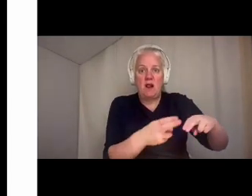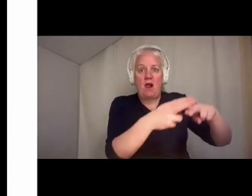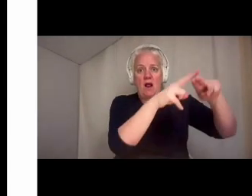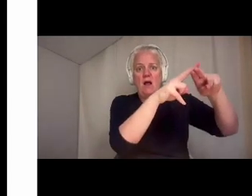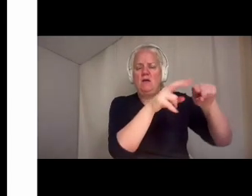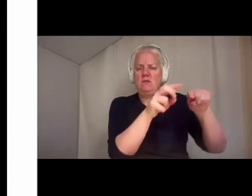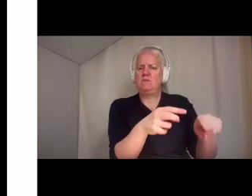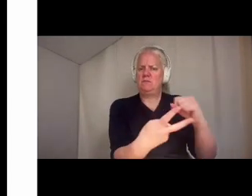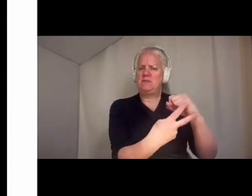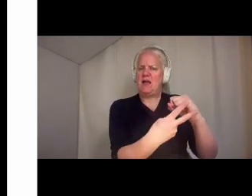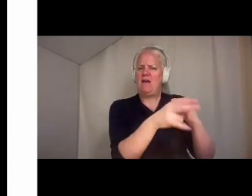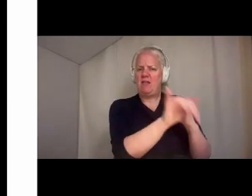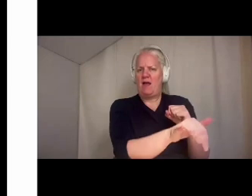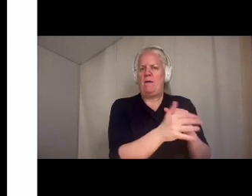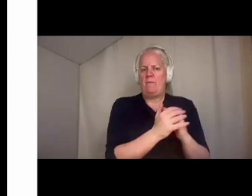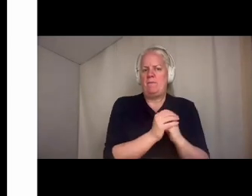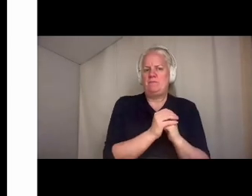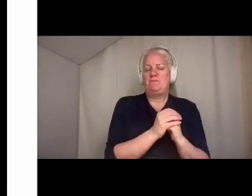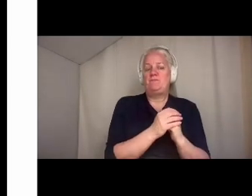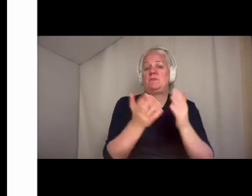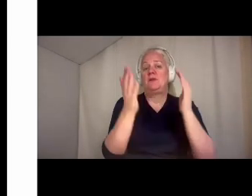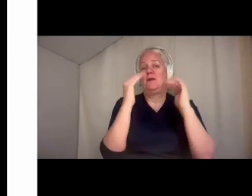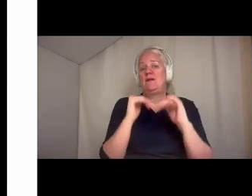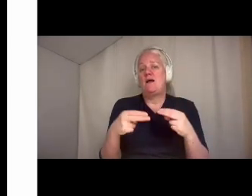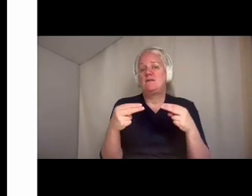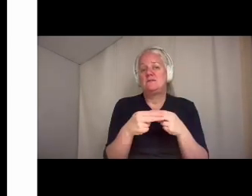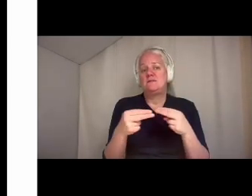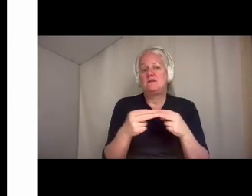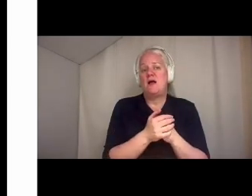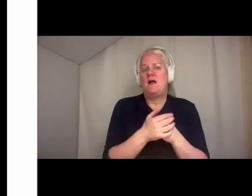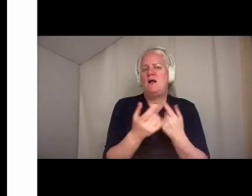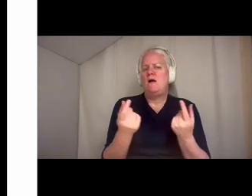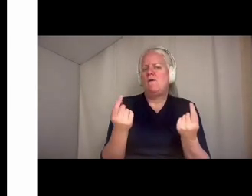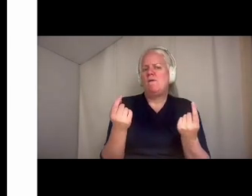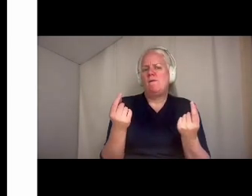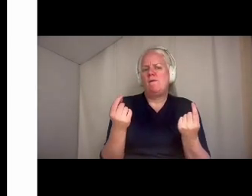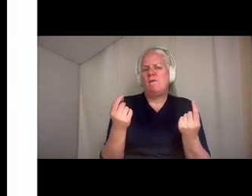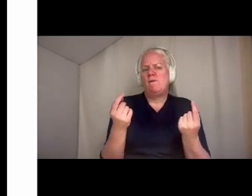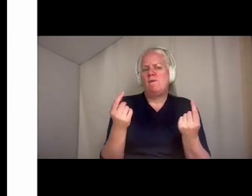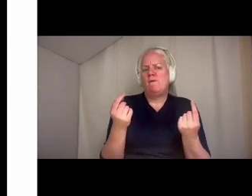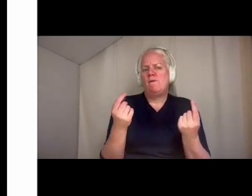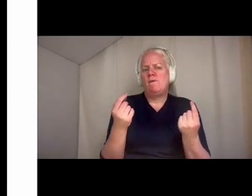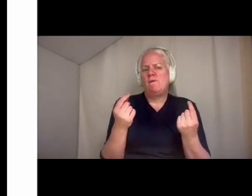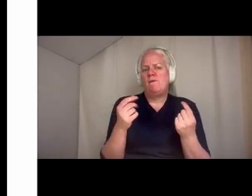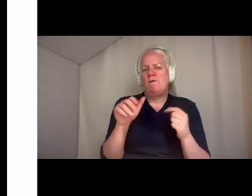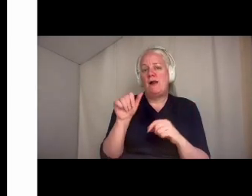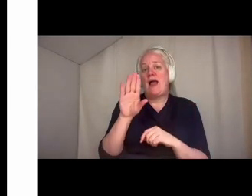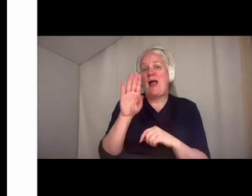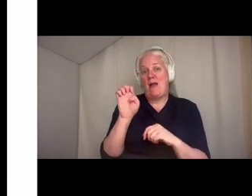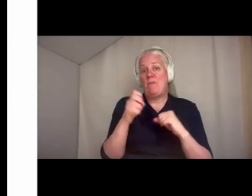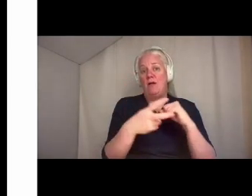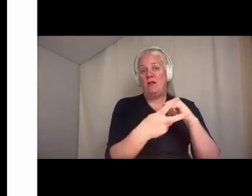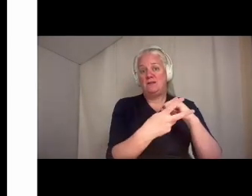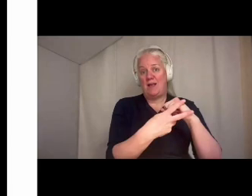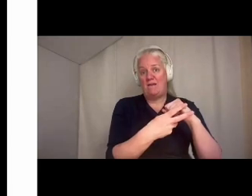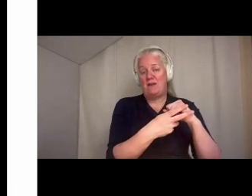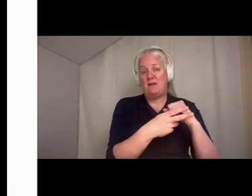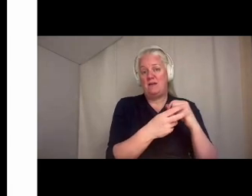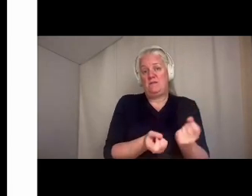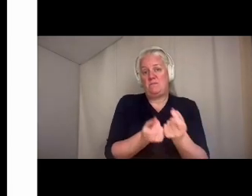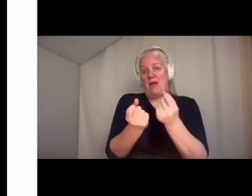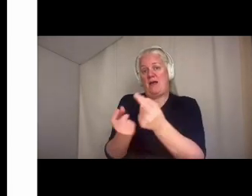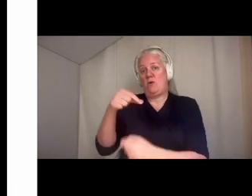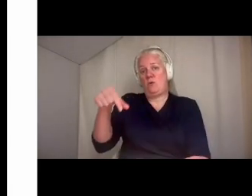And on the next slide, best practice for spending ABLE funds on qualified disability